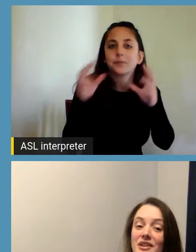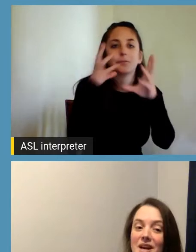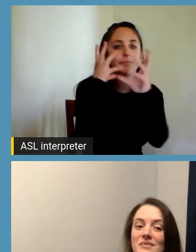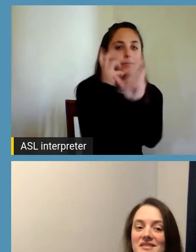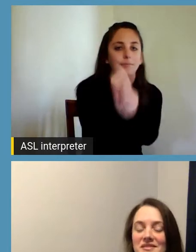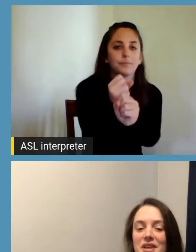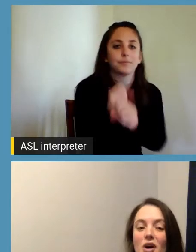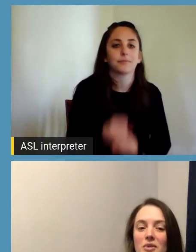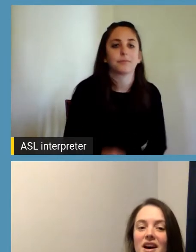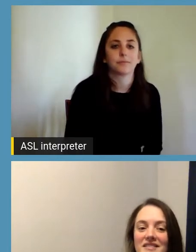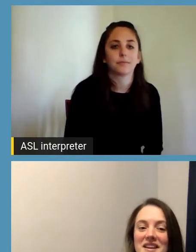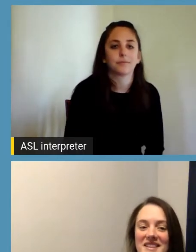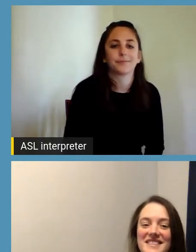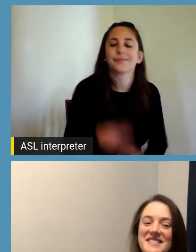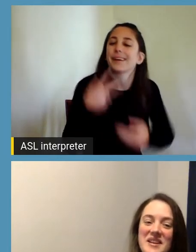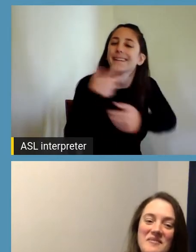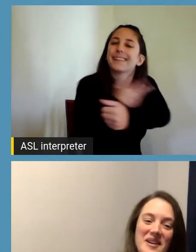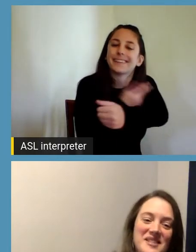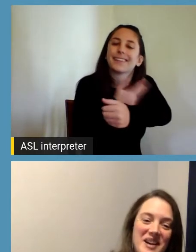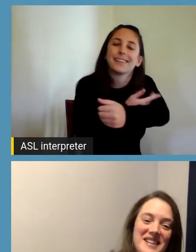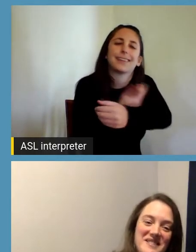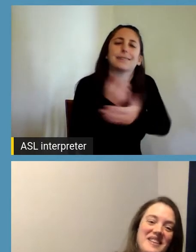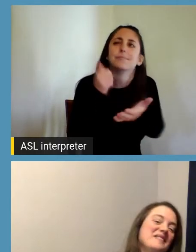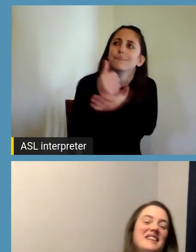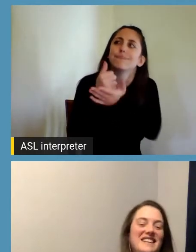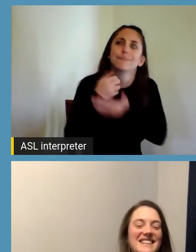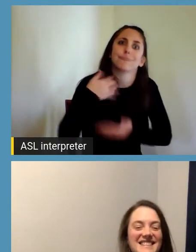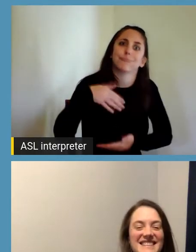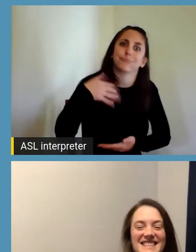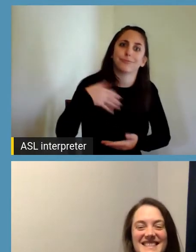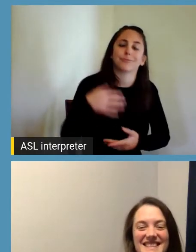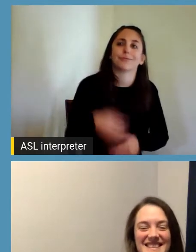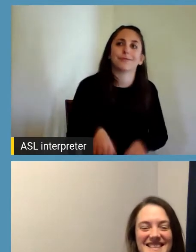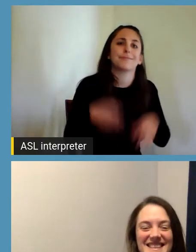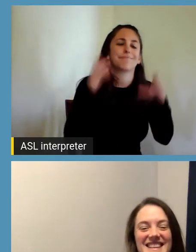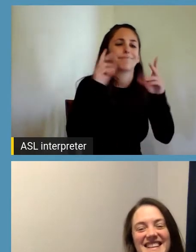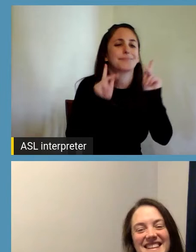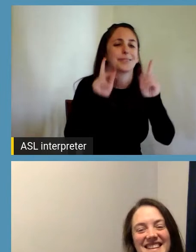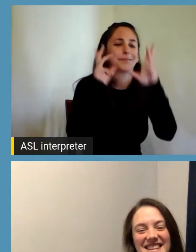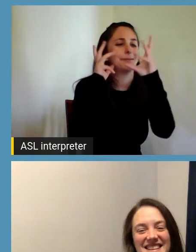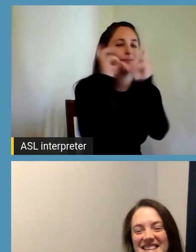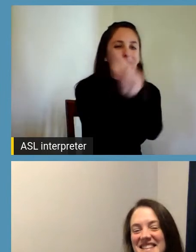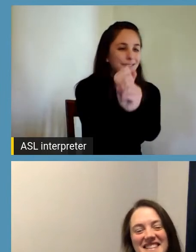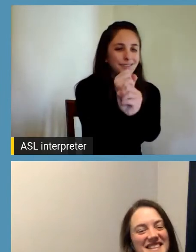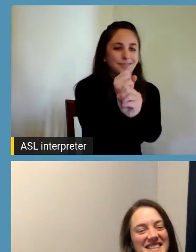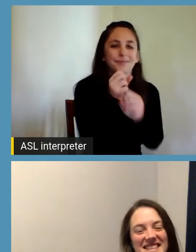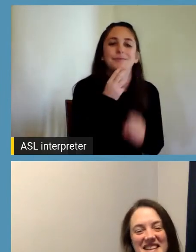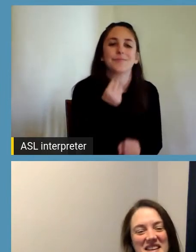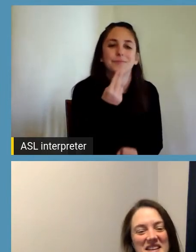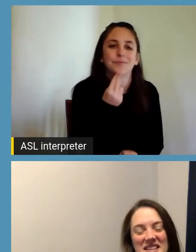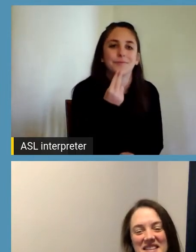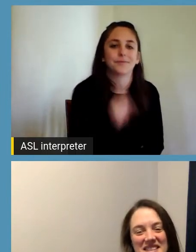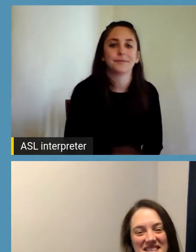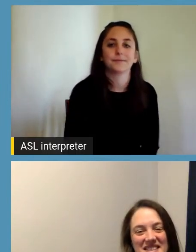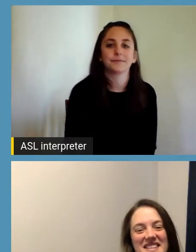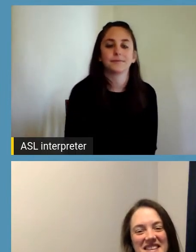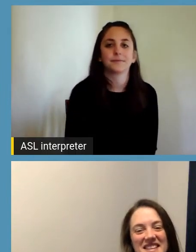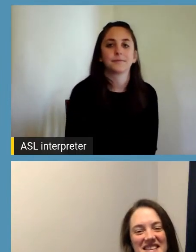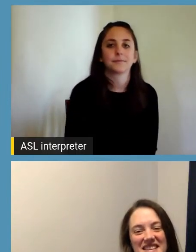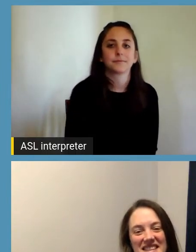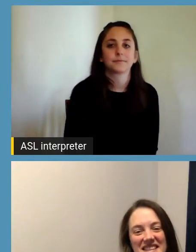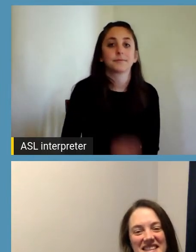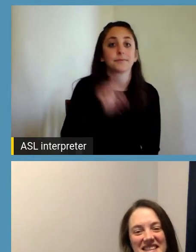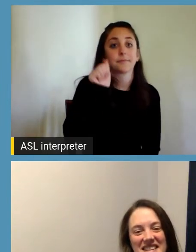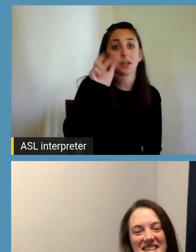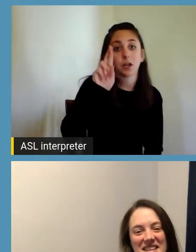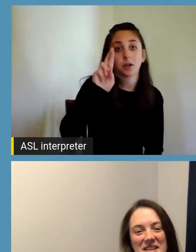And the lambs help a lot because they're very attractive anyway. The cute little lambs definitely help. And Arturo, I'm thinking